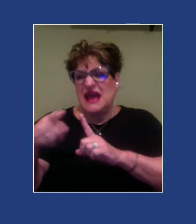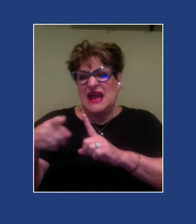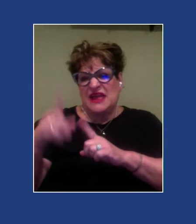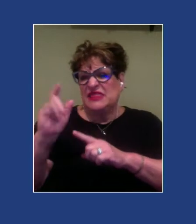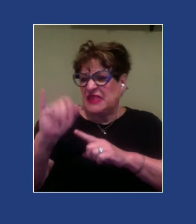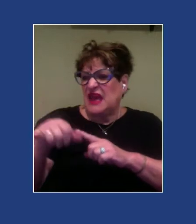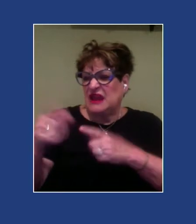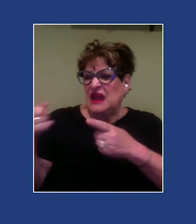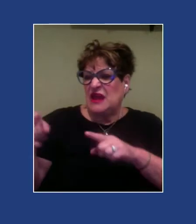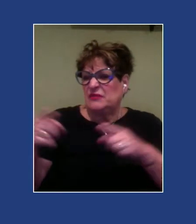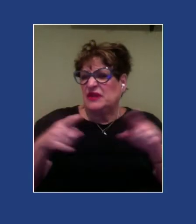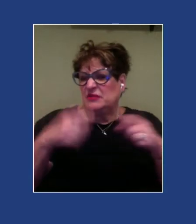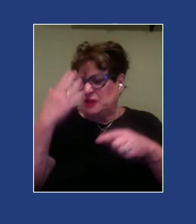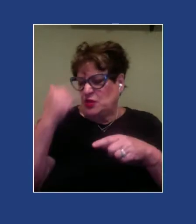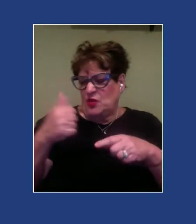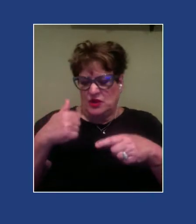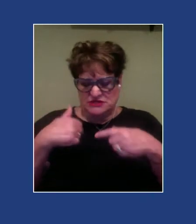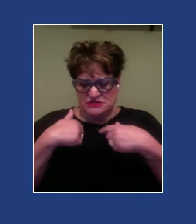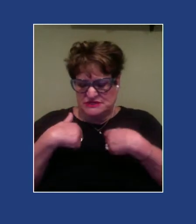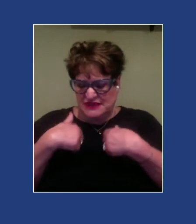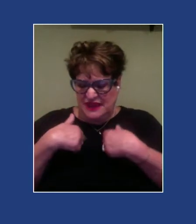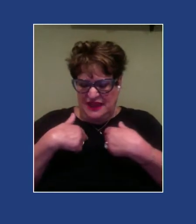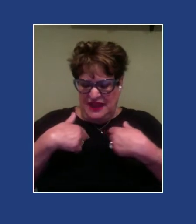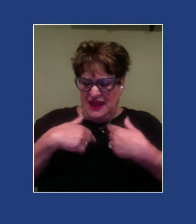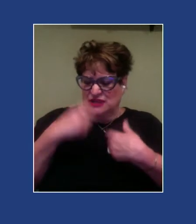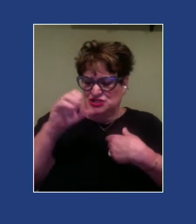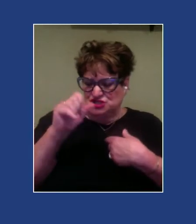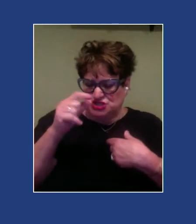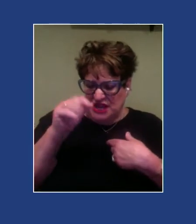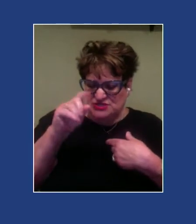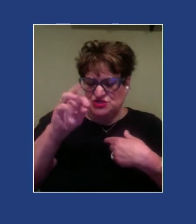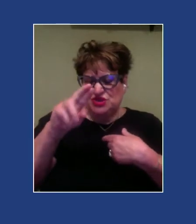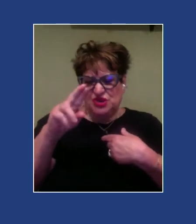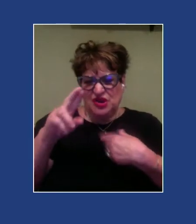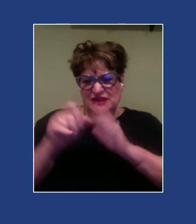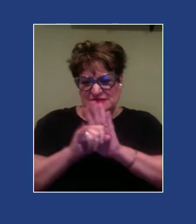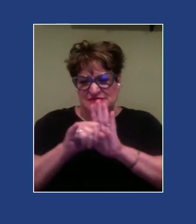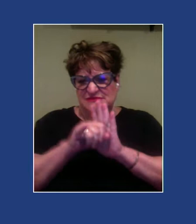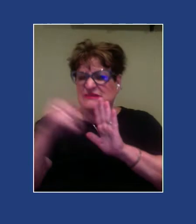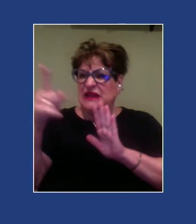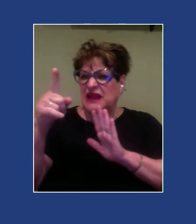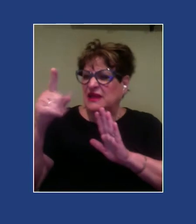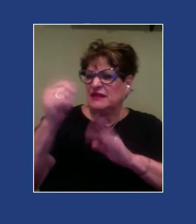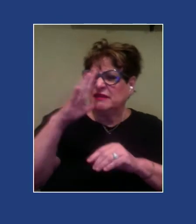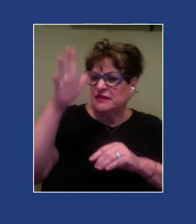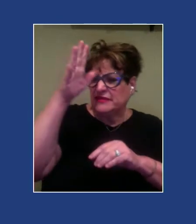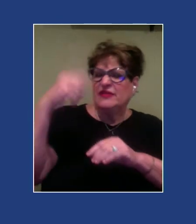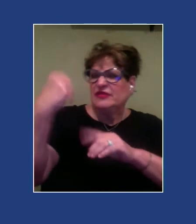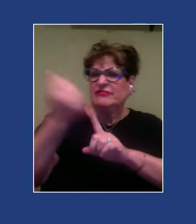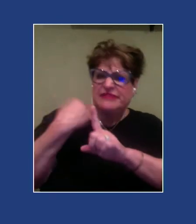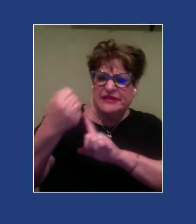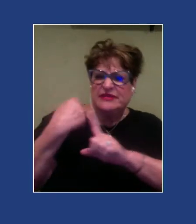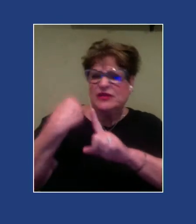their gender identity or expression. And this may lead clinicians to think that